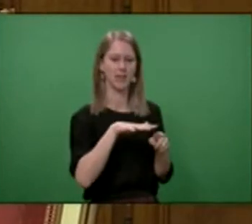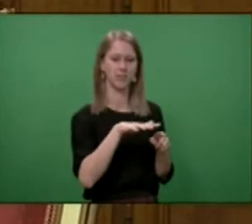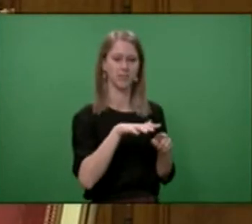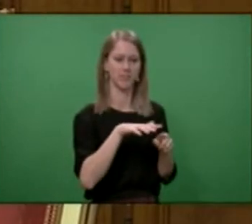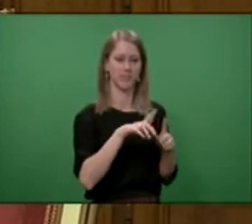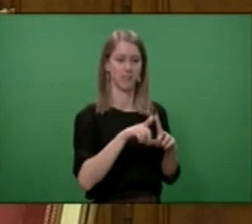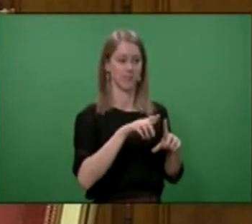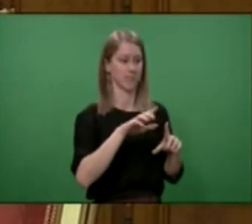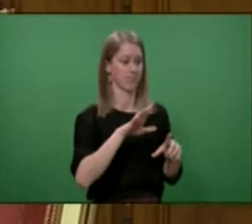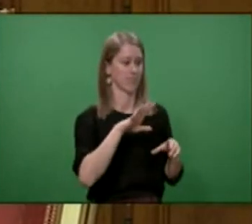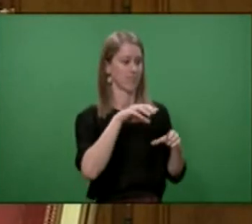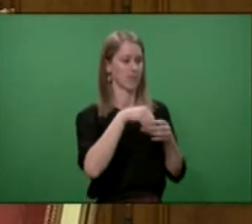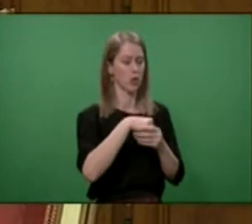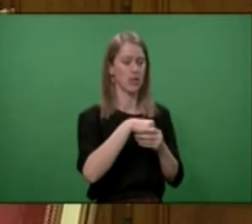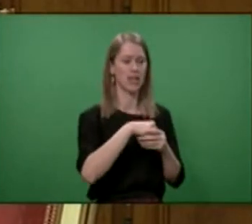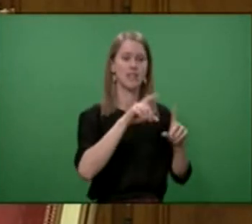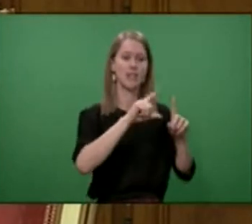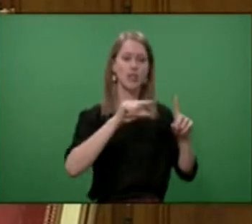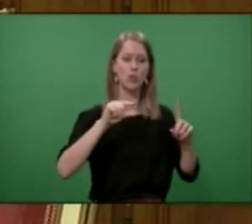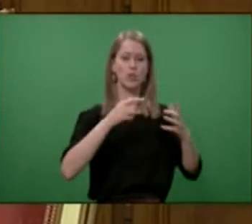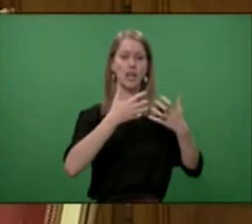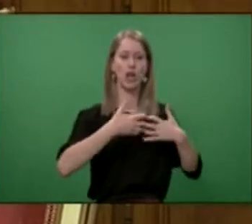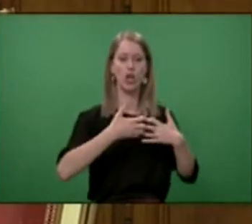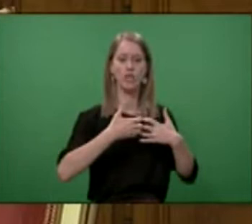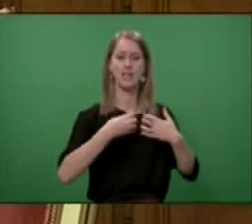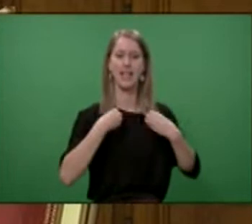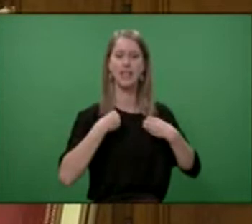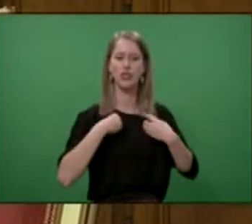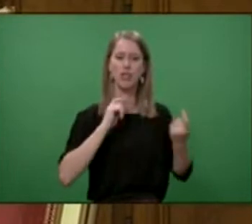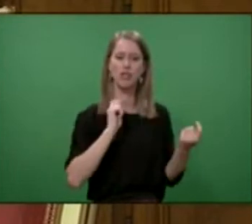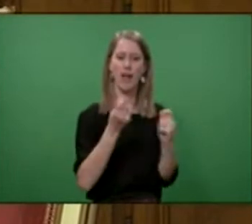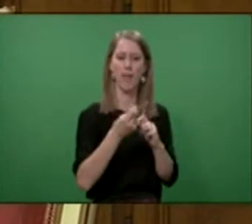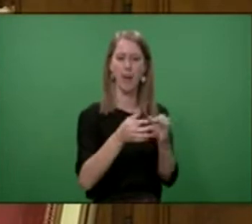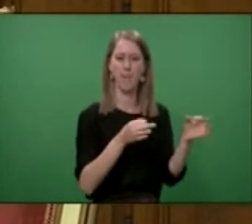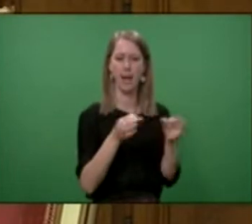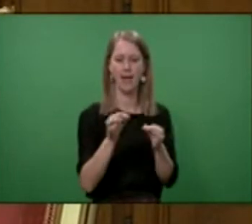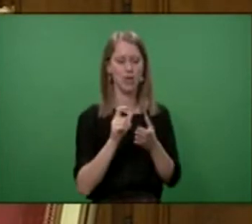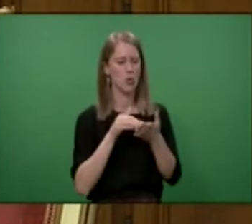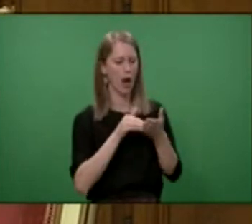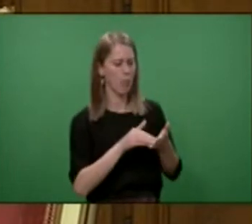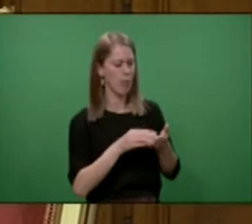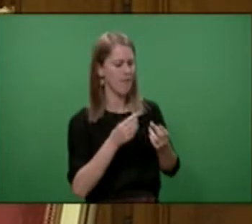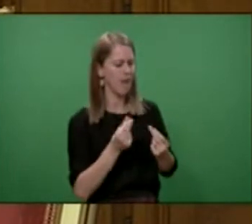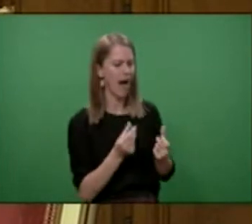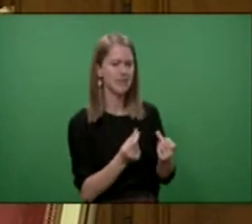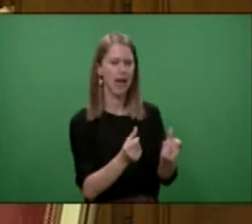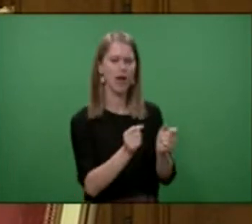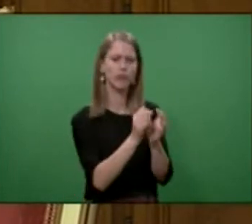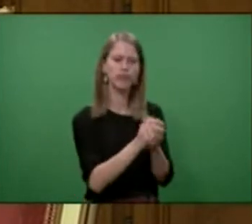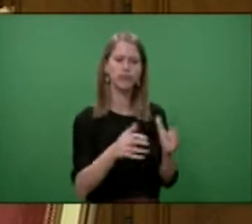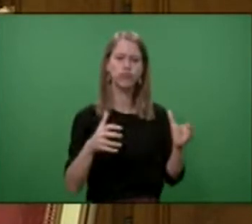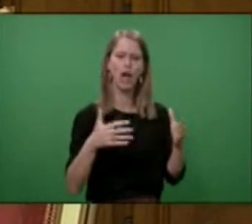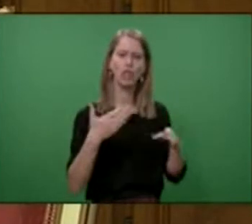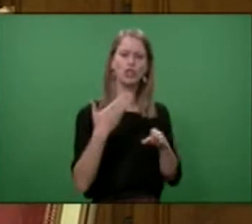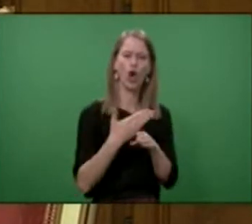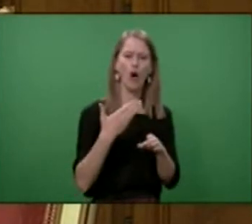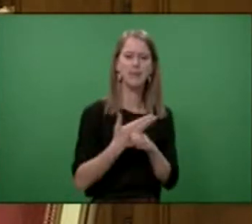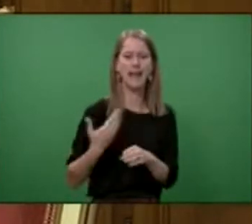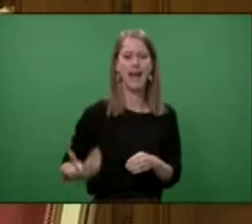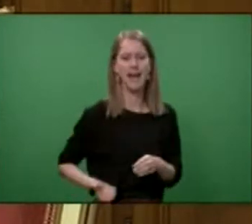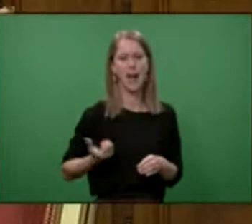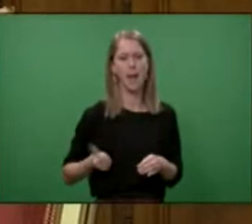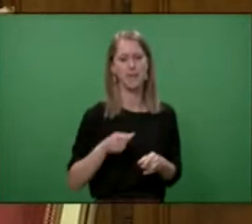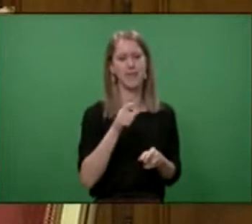Digital Technologies Industry Transformation Plan, to help speed growth in jobs and incomes in that